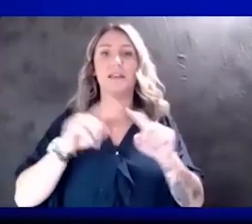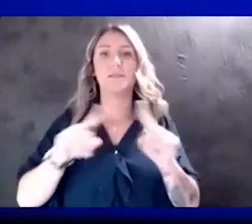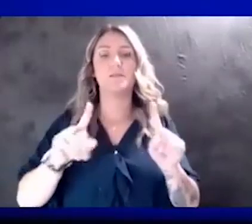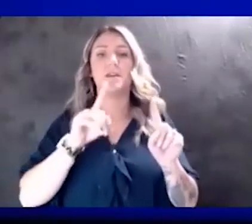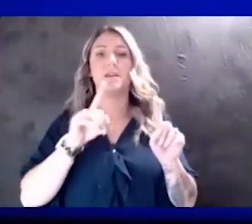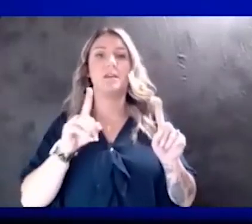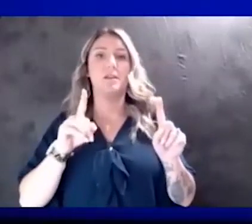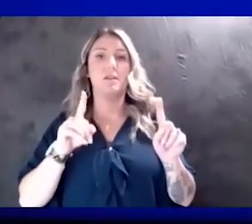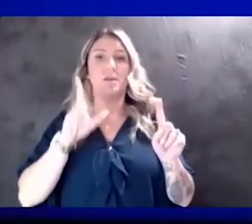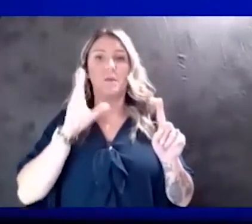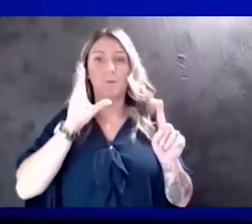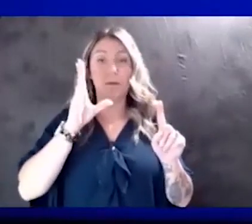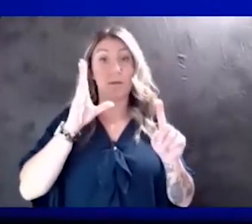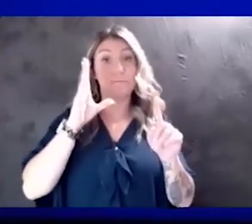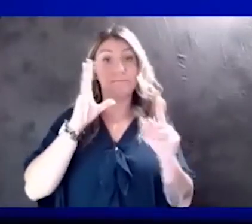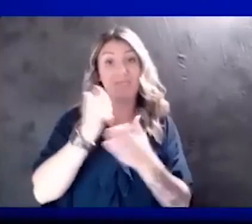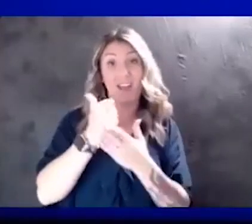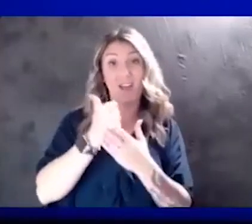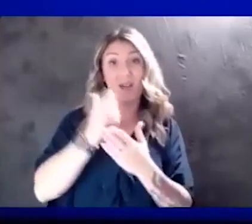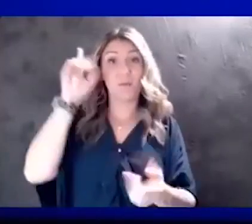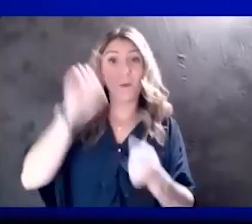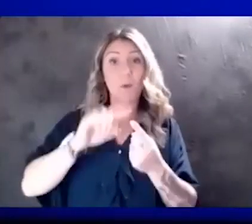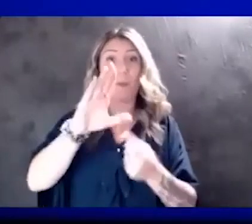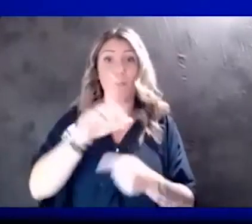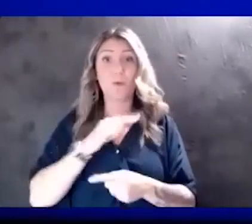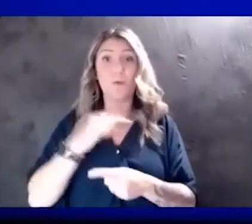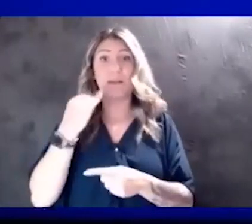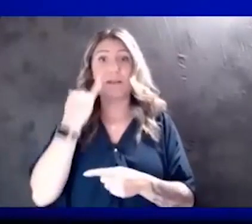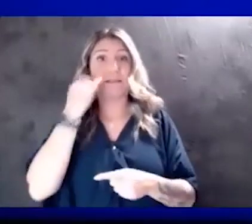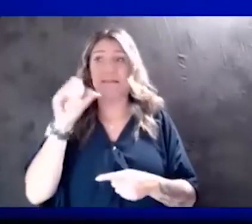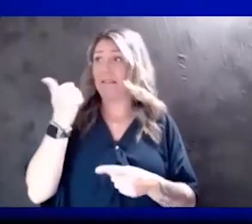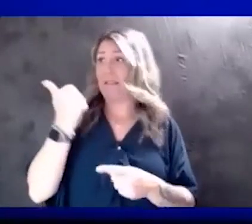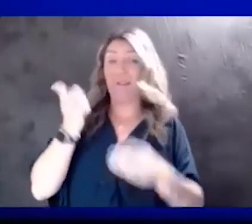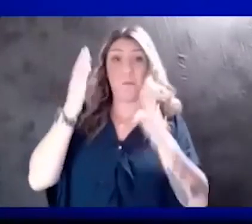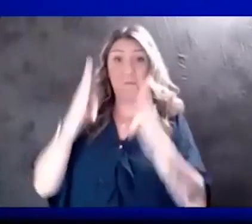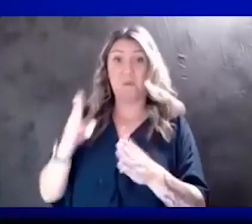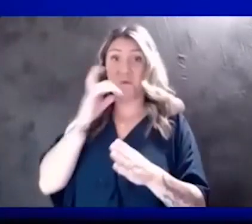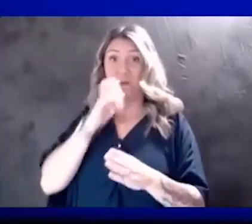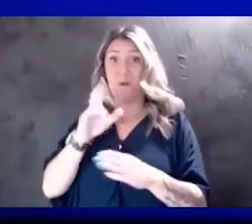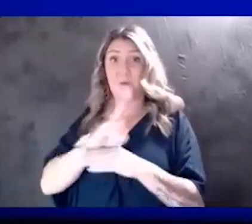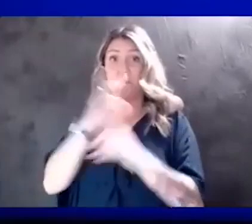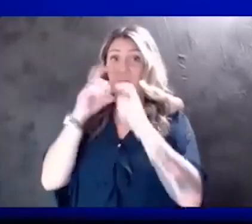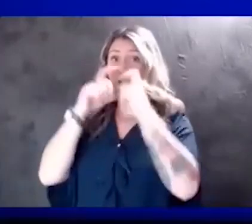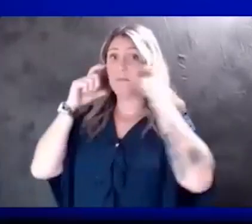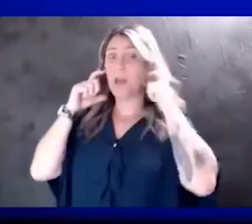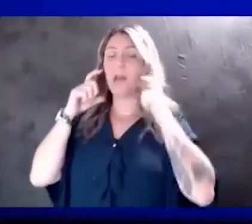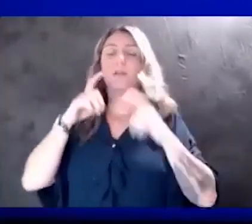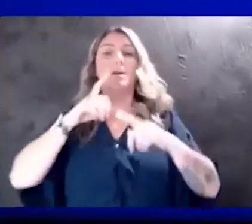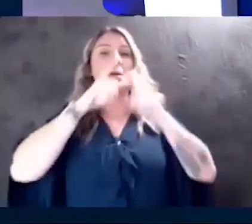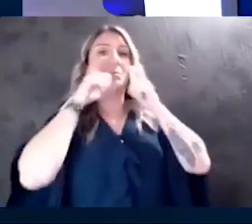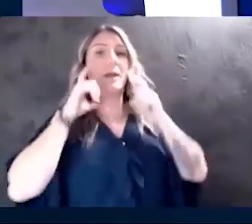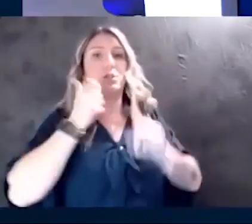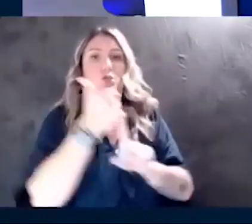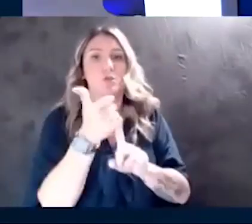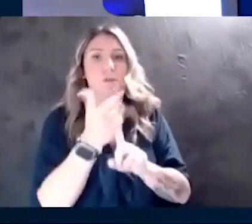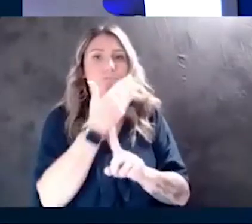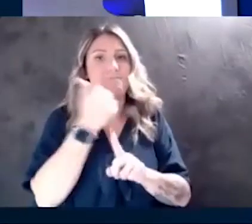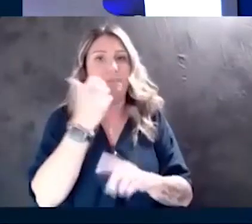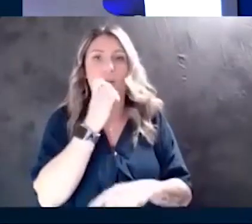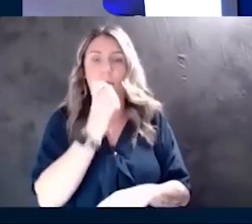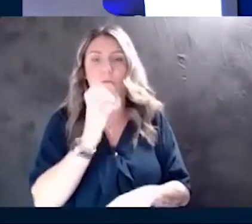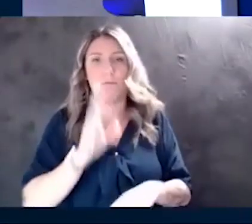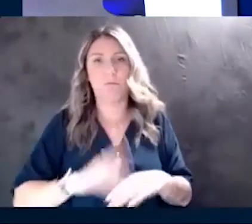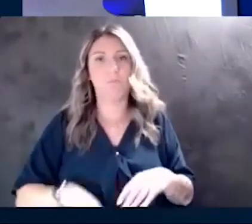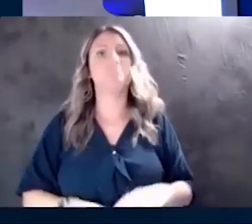help them decrease their risk. So even if the other person isn't, definitely wearing a mask yourself is better than not. Jill